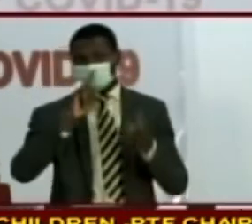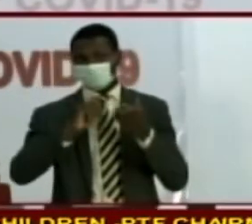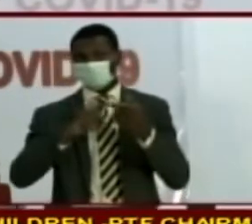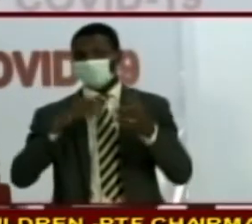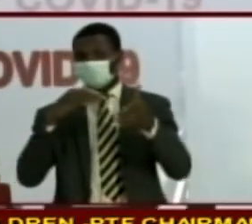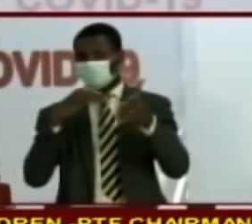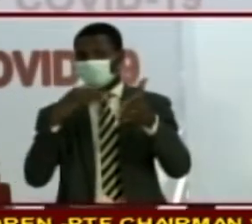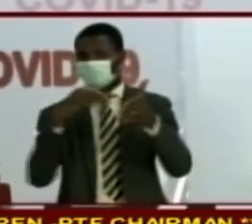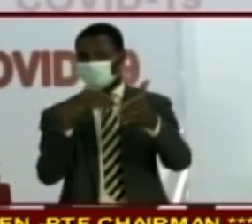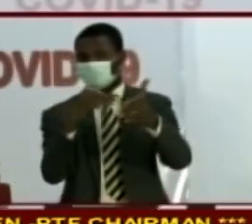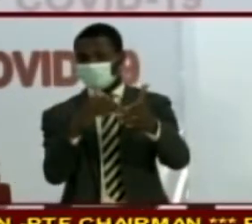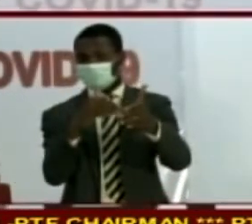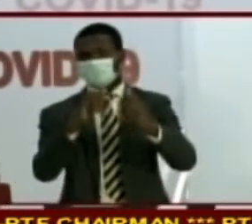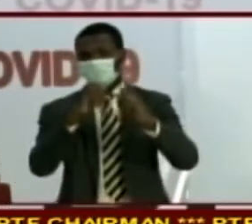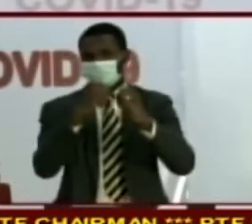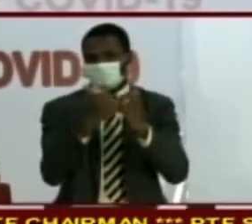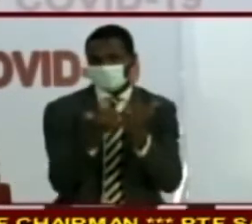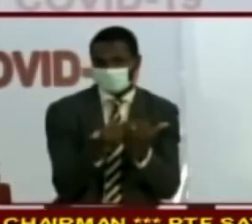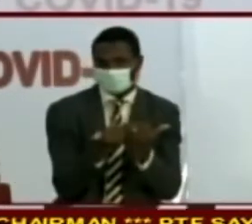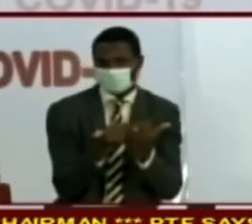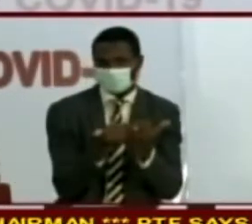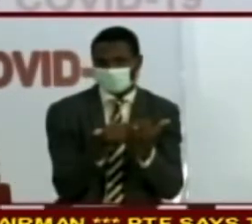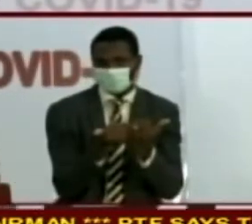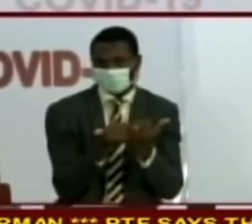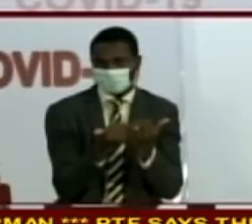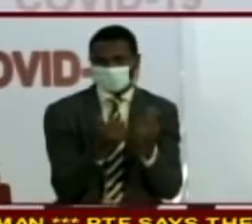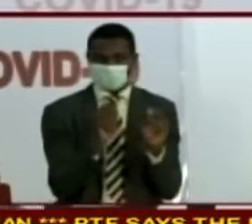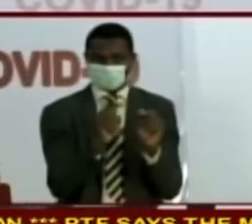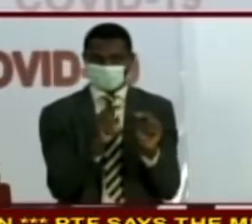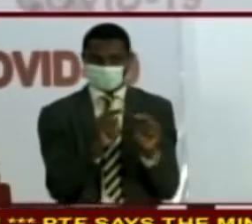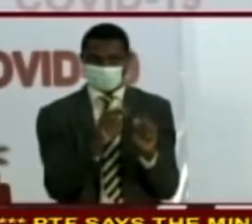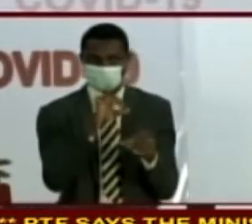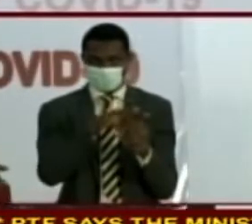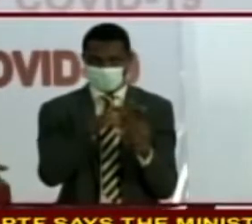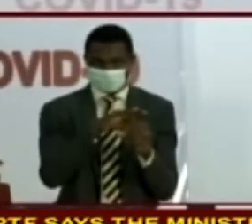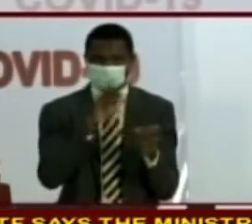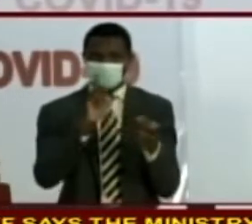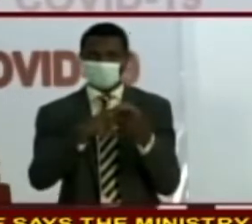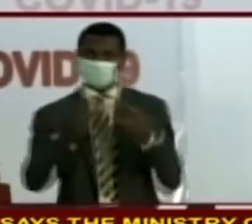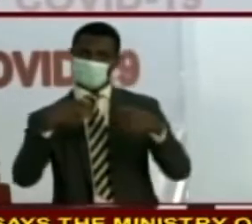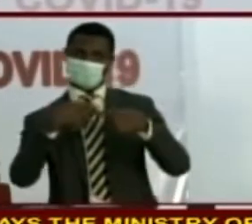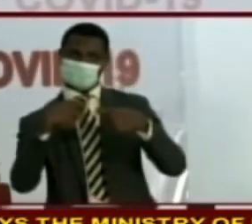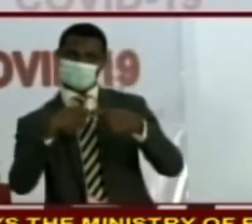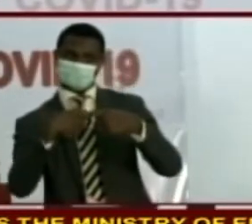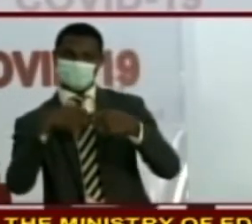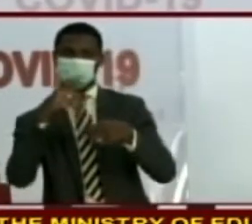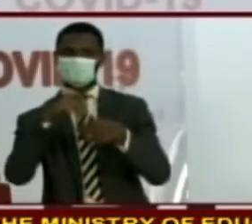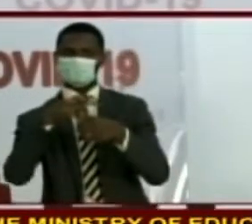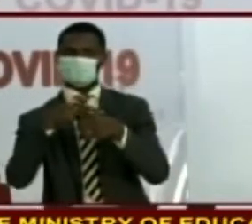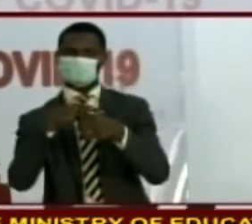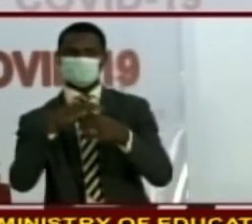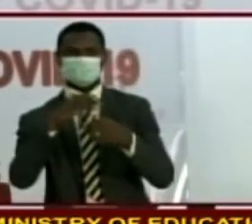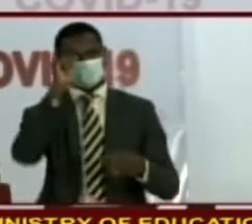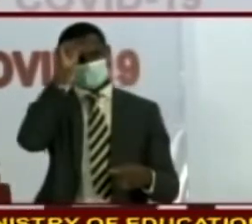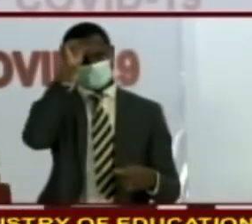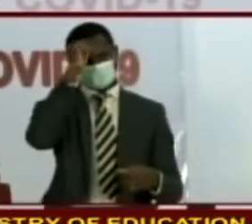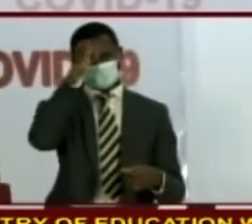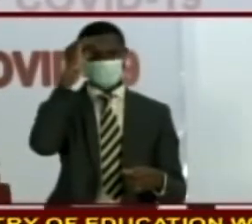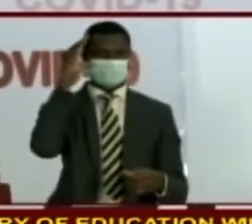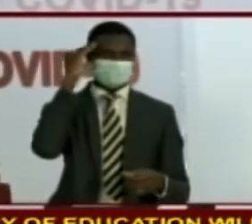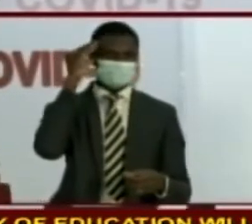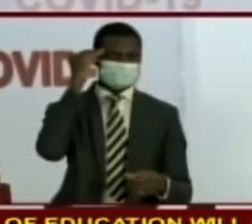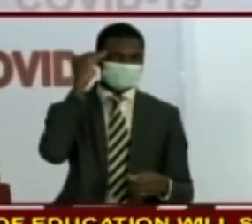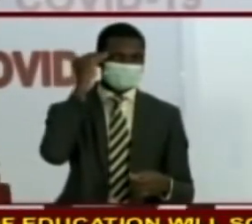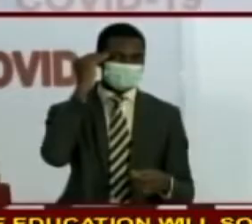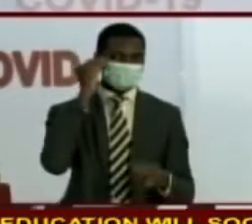their transition from manual voting to e-voting. And the Indian experience was such that